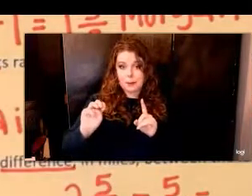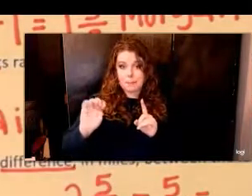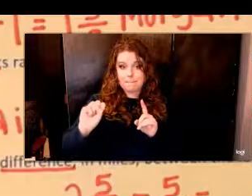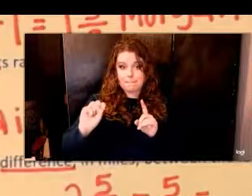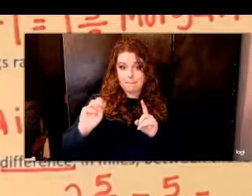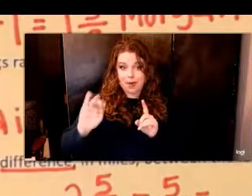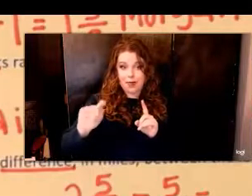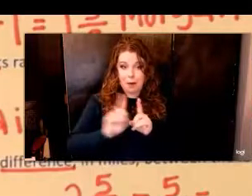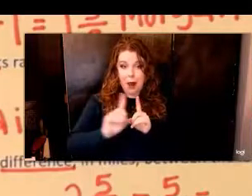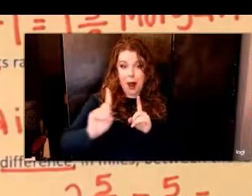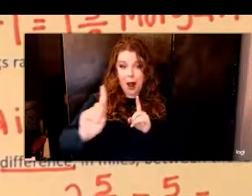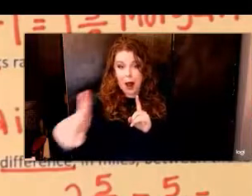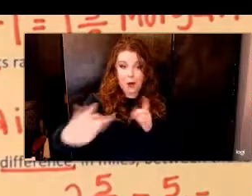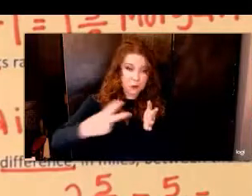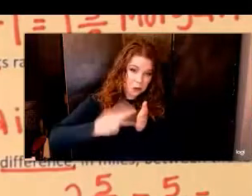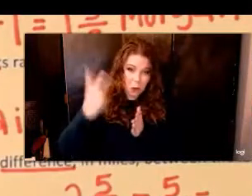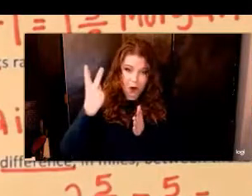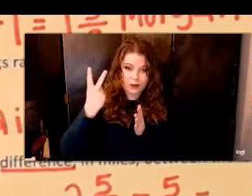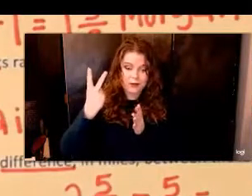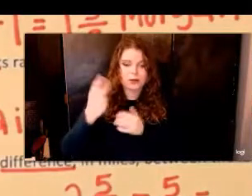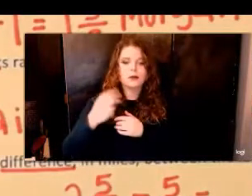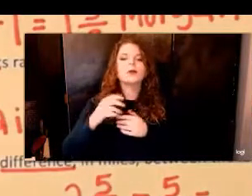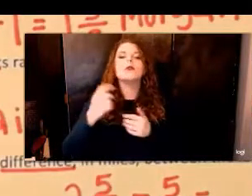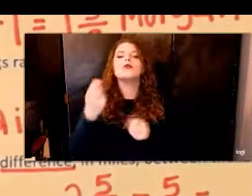her distance as a mixed number.